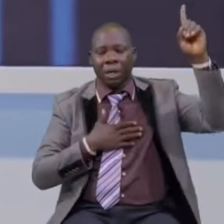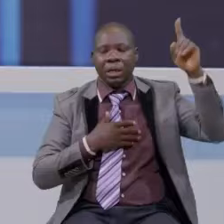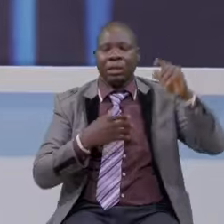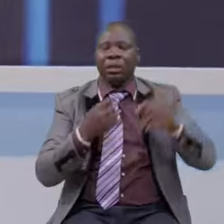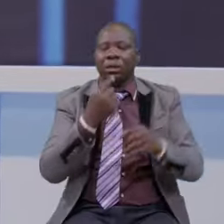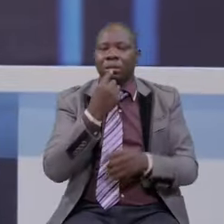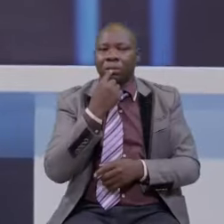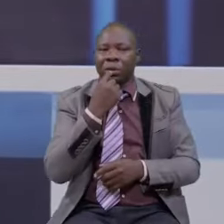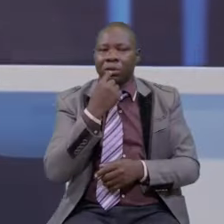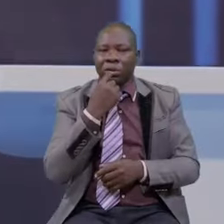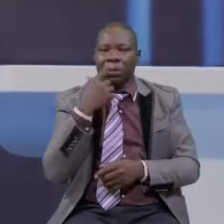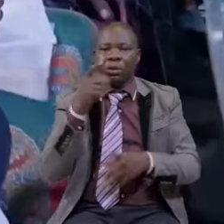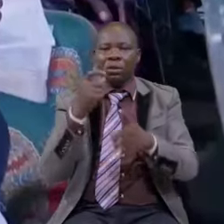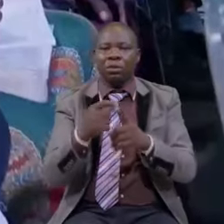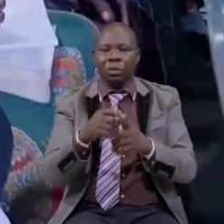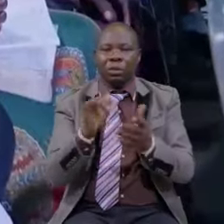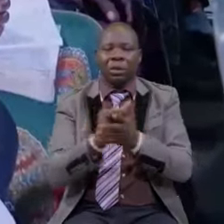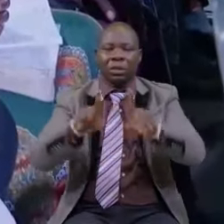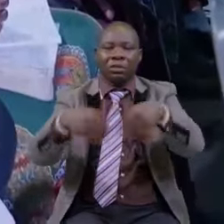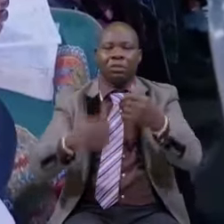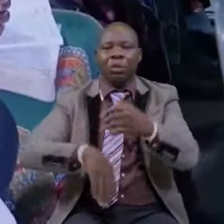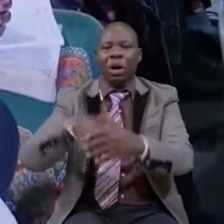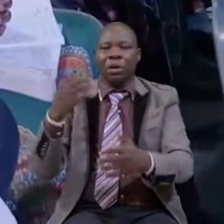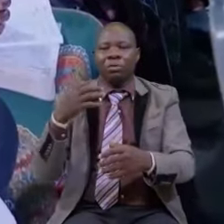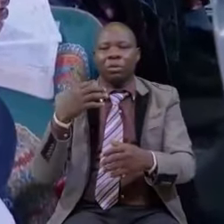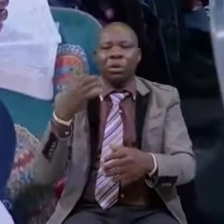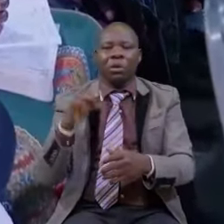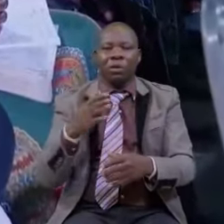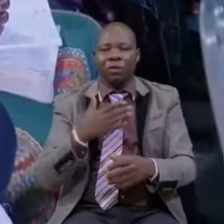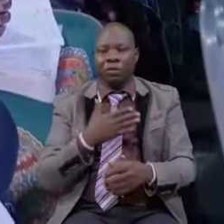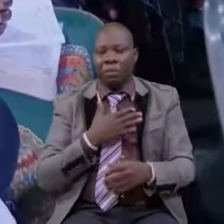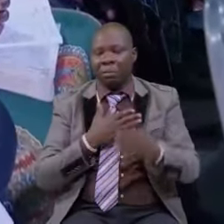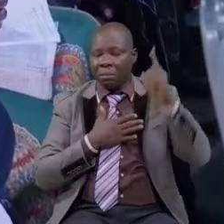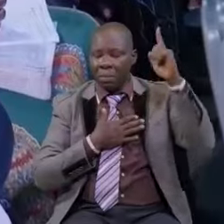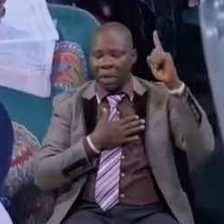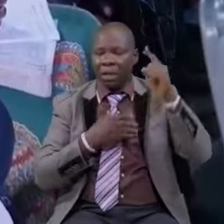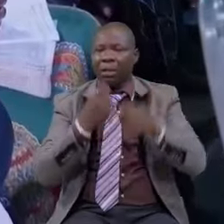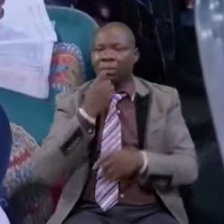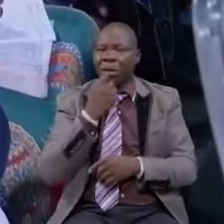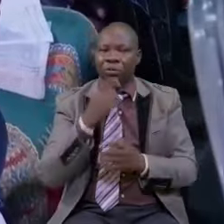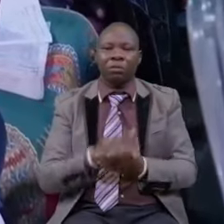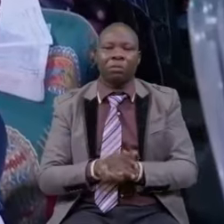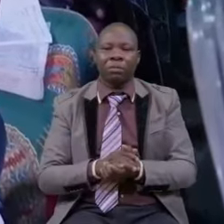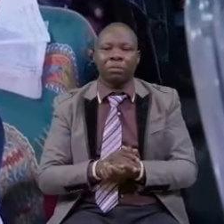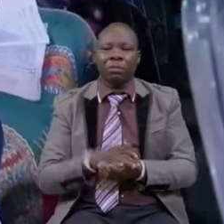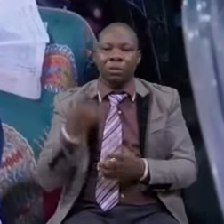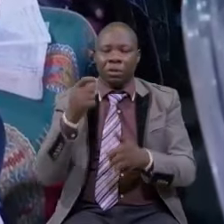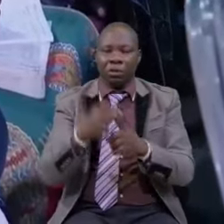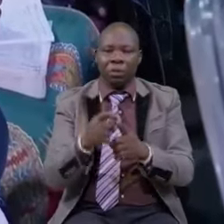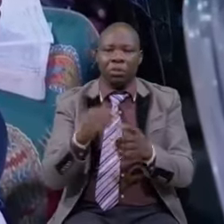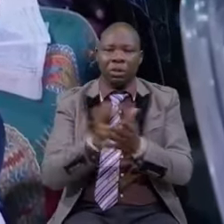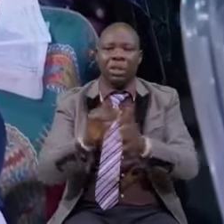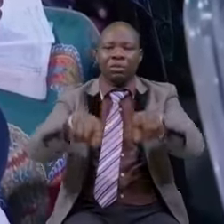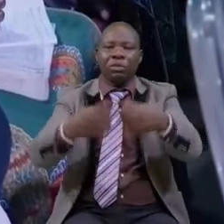mouth. The word that goeth forth out of my mouth. The word that